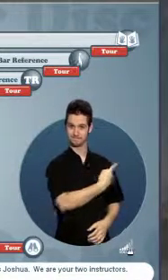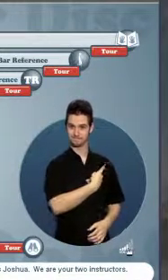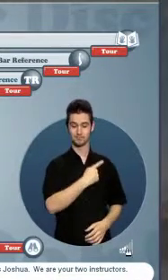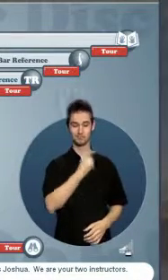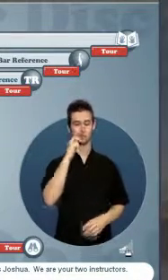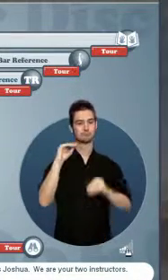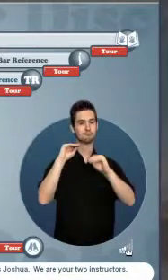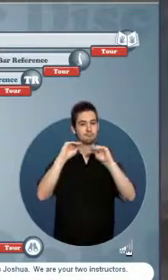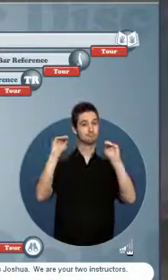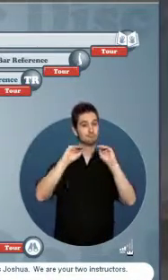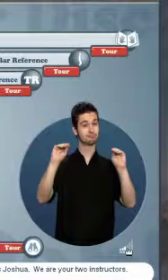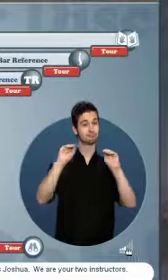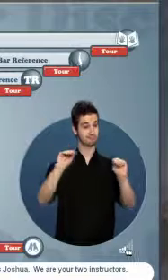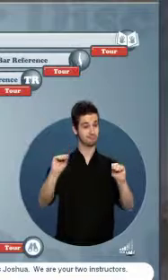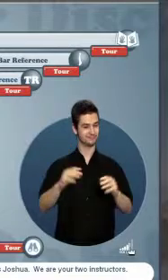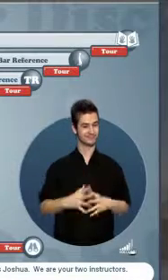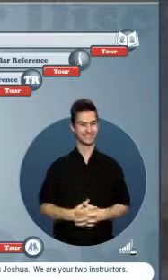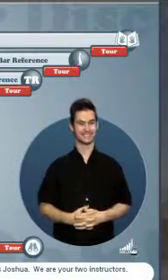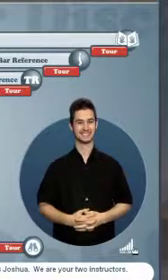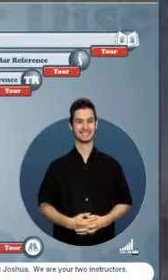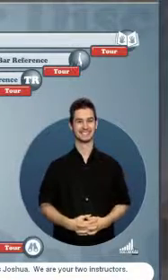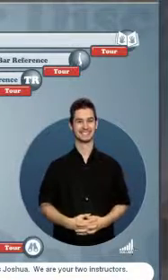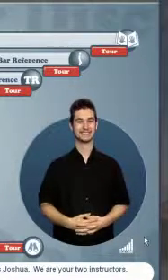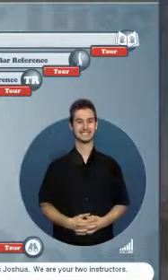We are your two instructors.